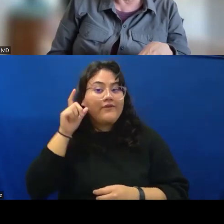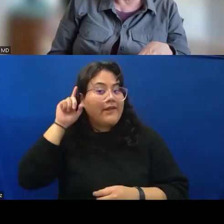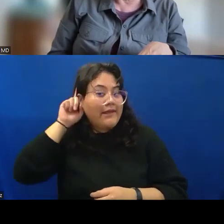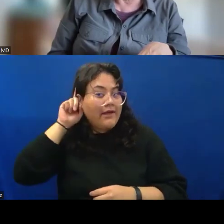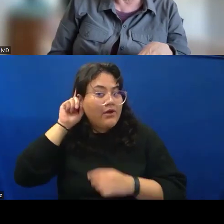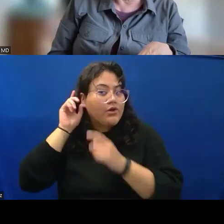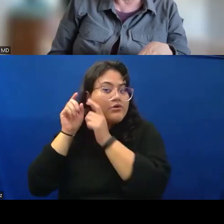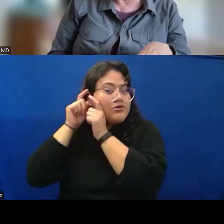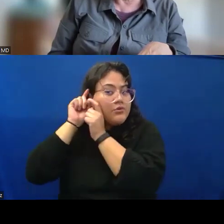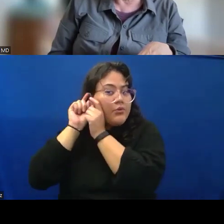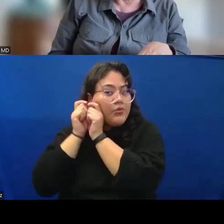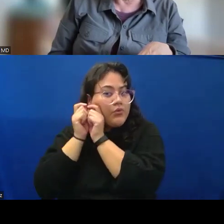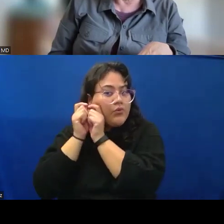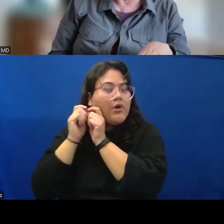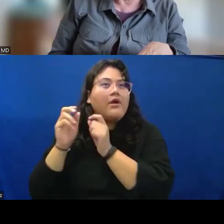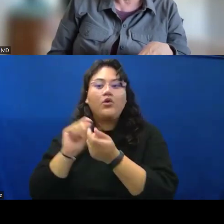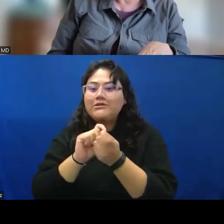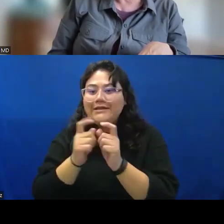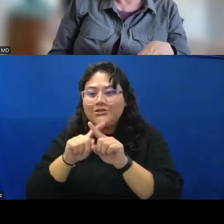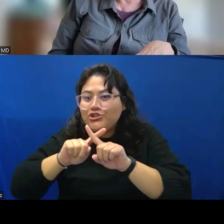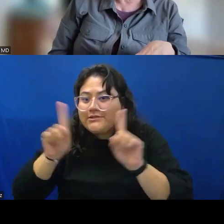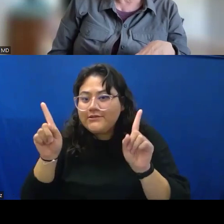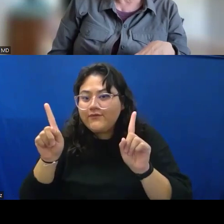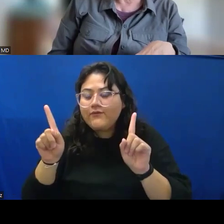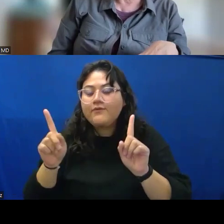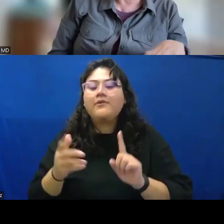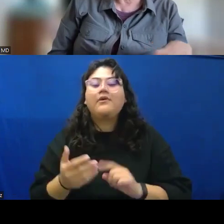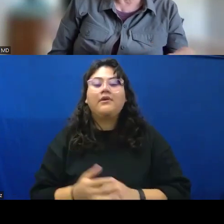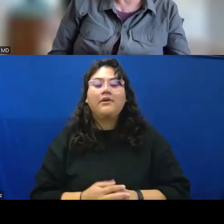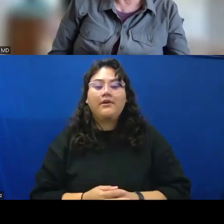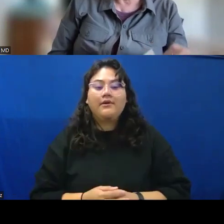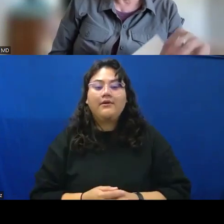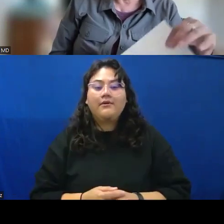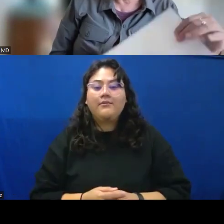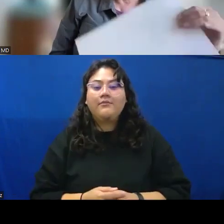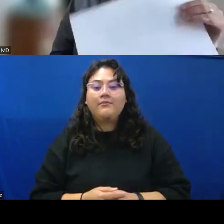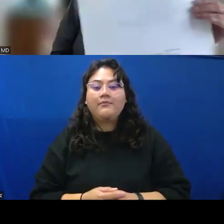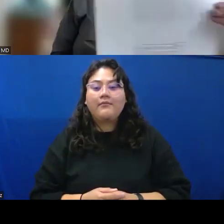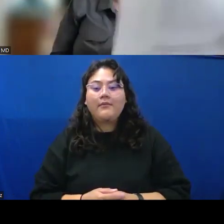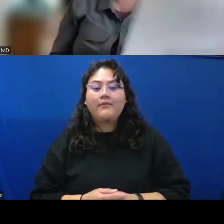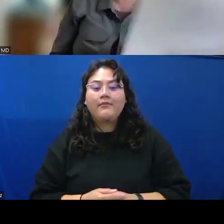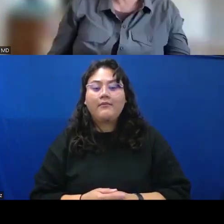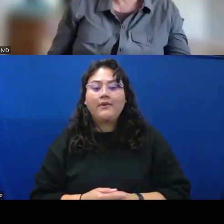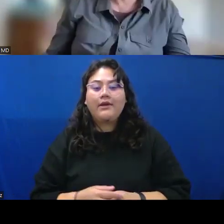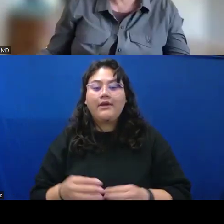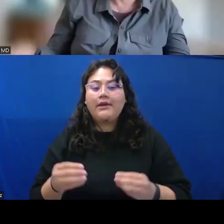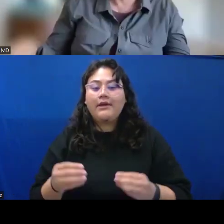finally, they'll assess spoken language milestones, which are usually reported by the family.